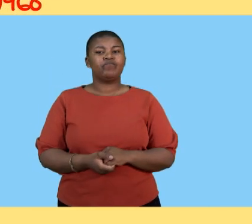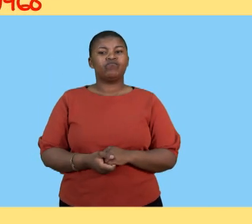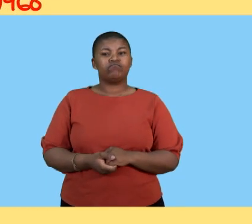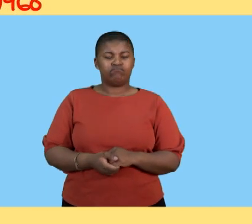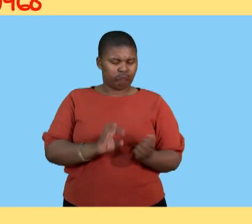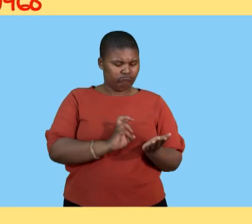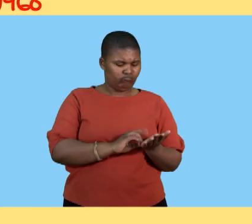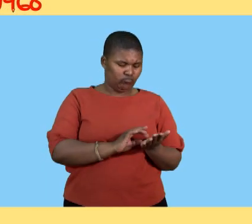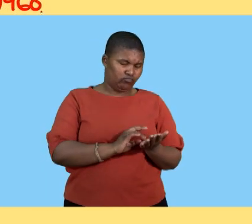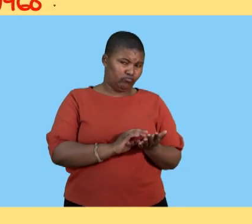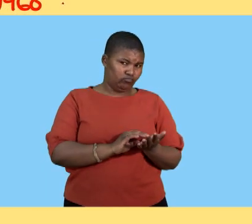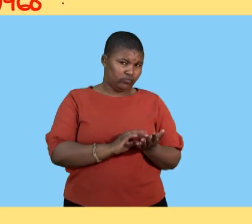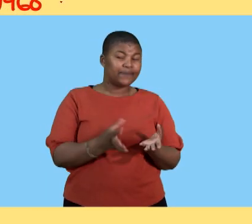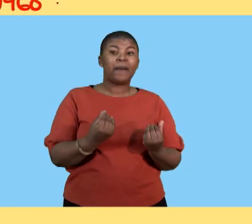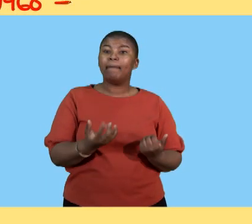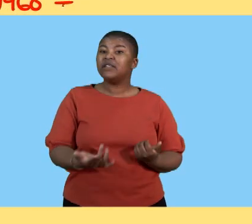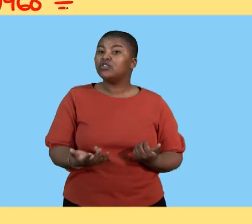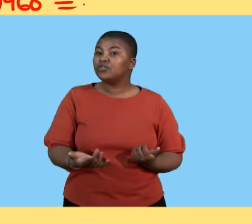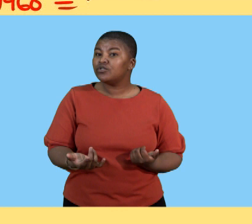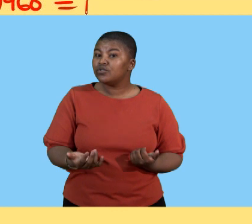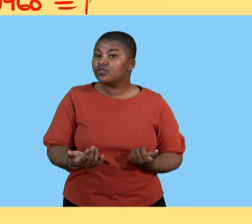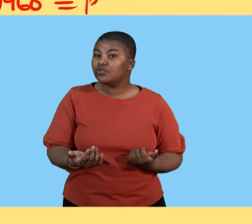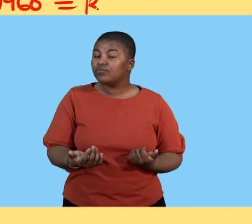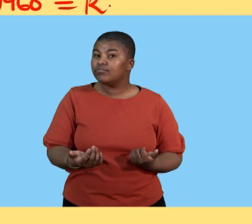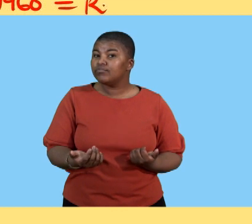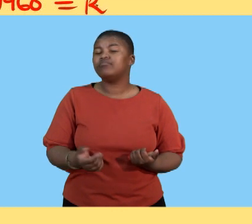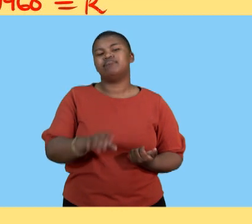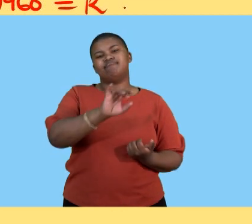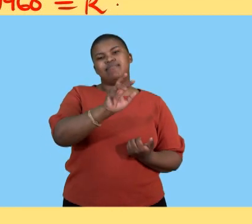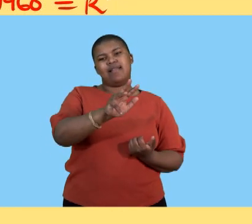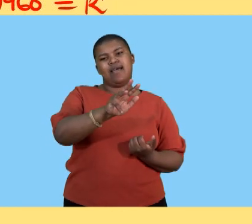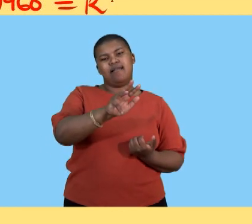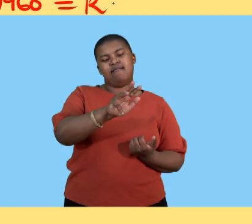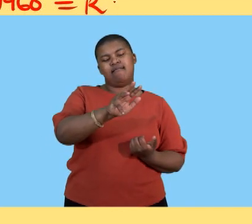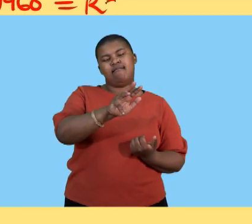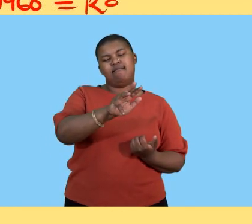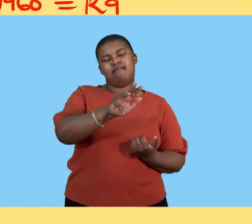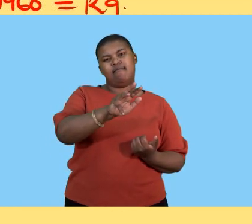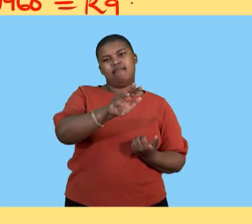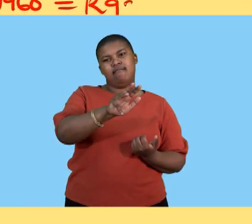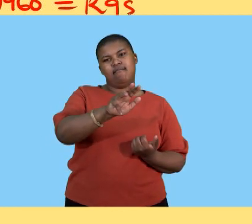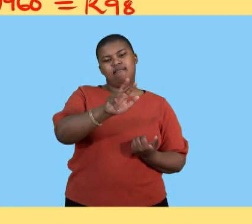1,960. When we punch that in the calculator, we will then get